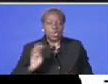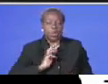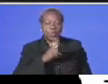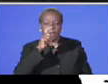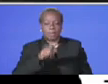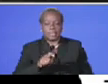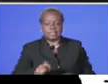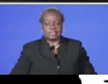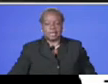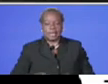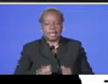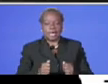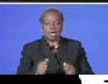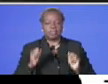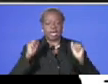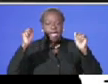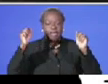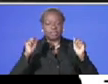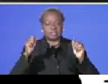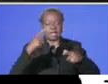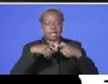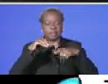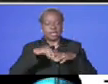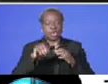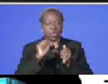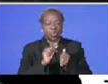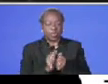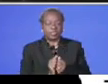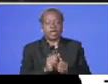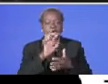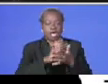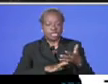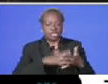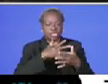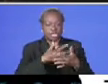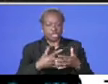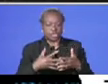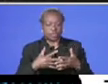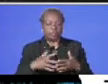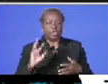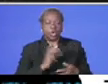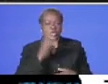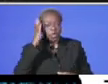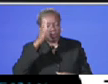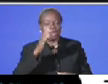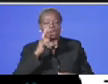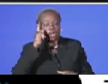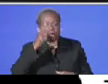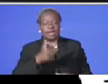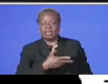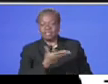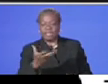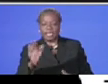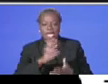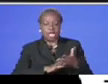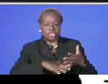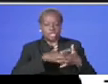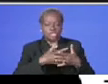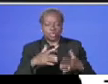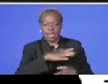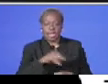allow the athletes to come in with a schedule. So what we'll do is look at their schedule and look at our schedule